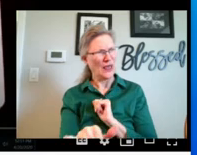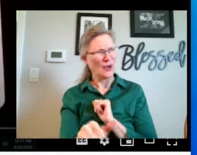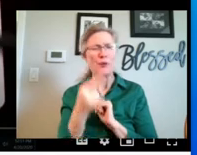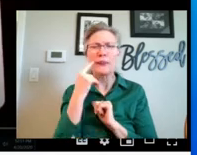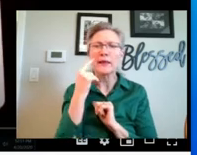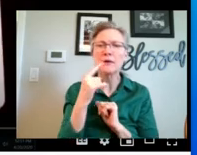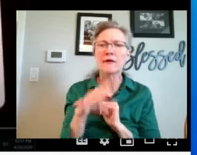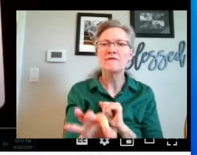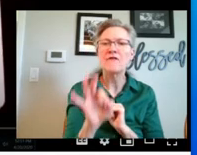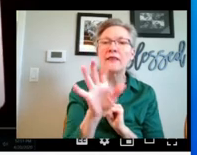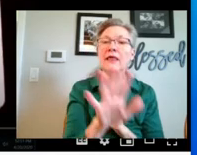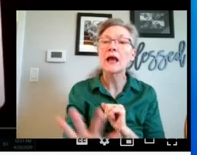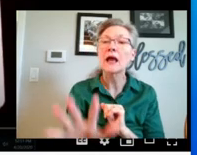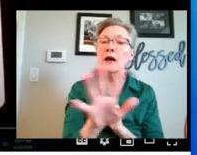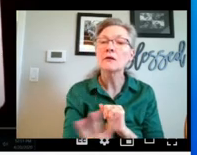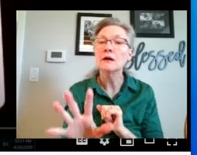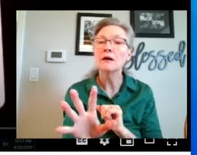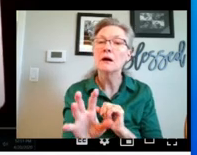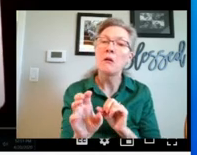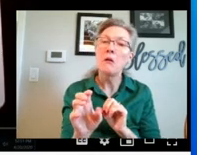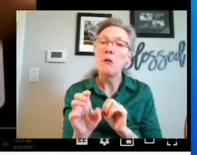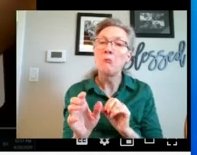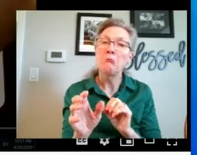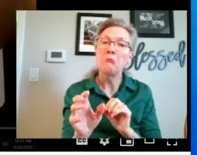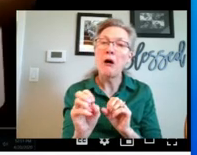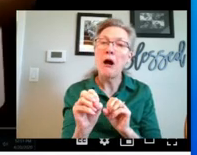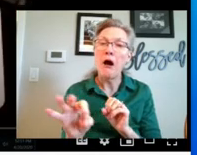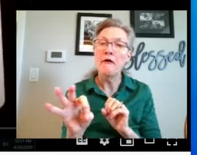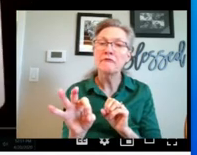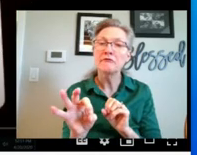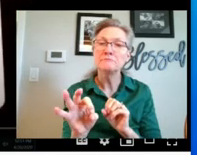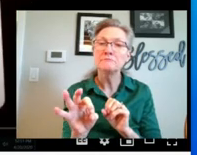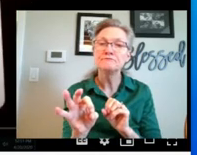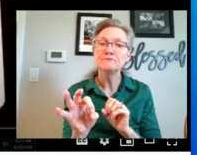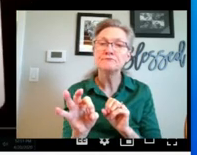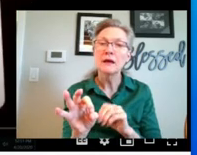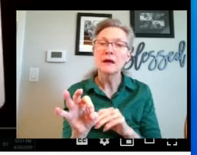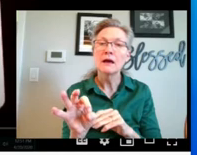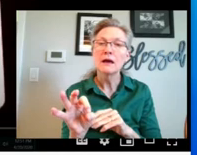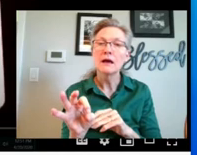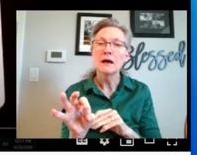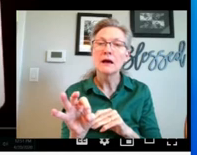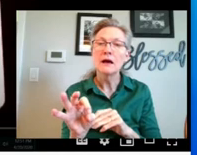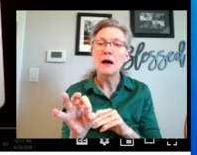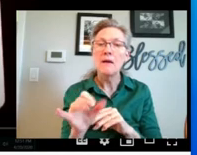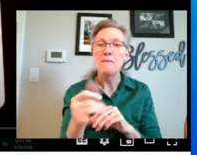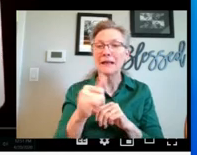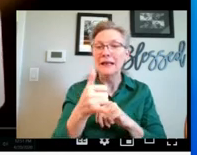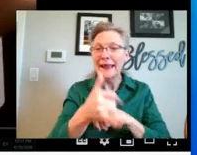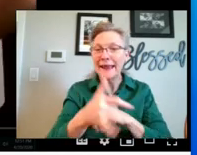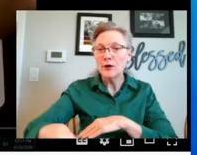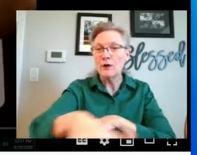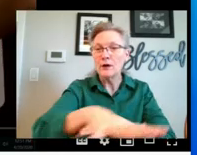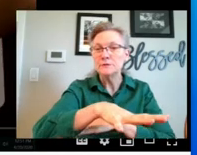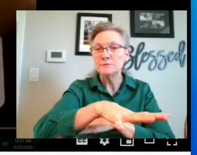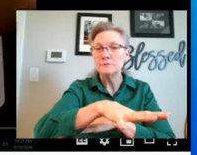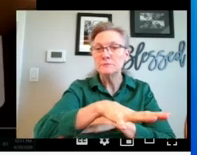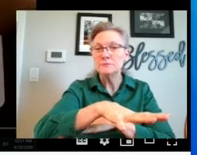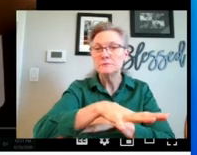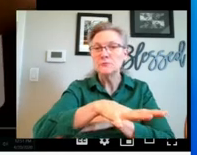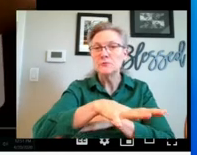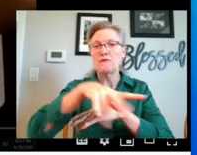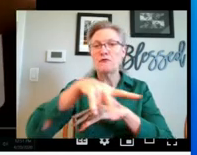could find the area of, and I'm going to call that area of the playground, right? For P,